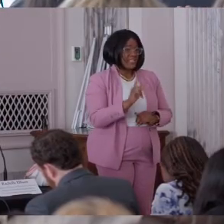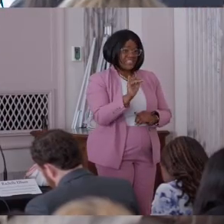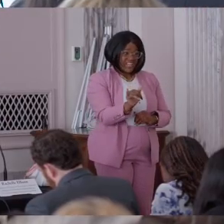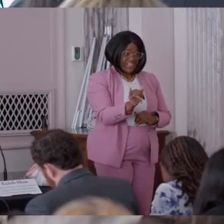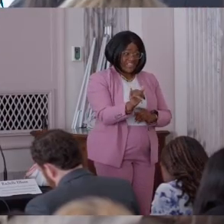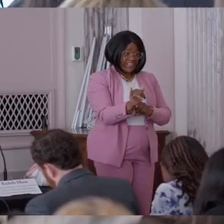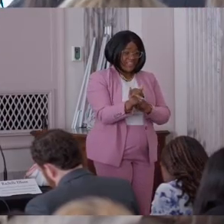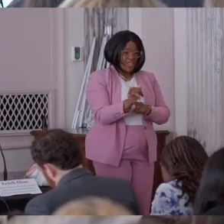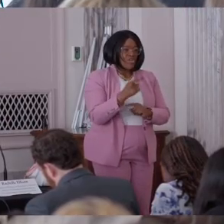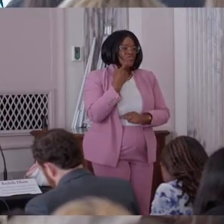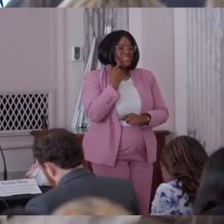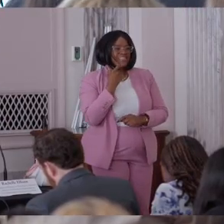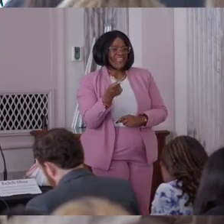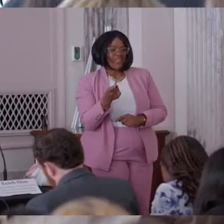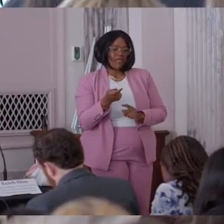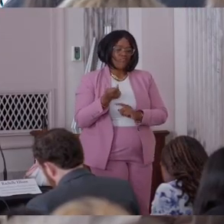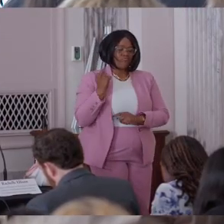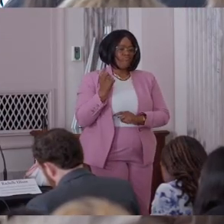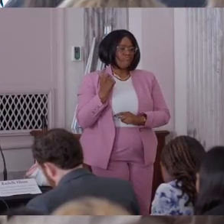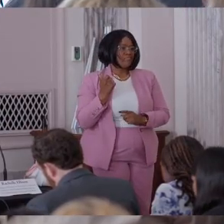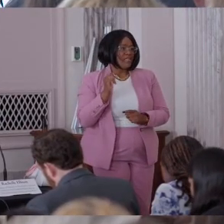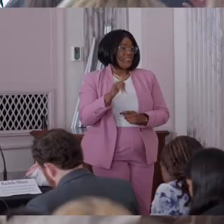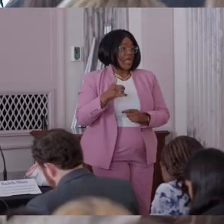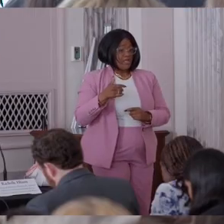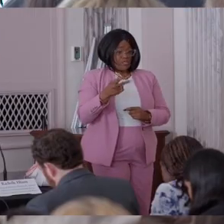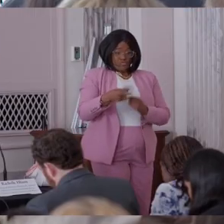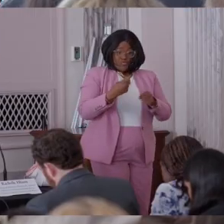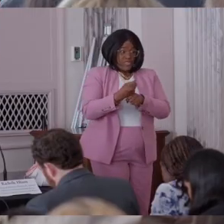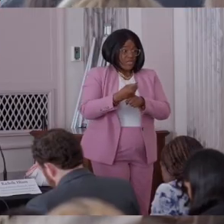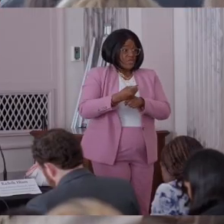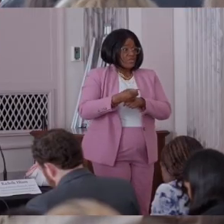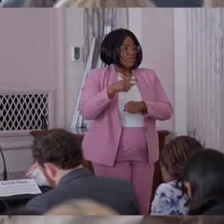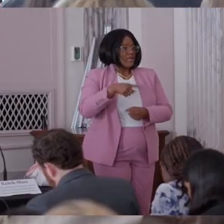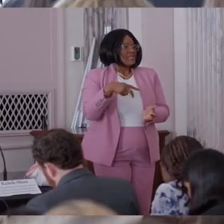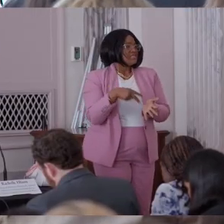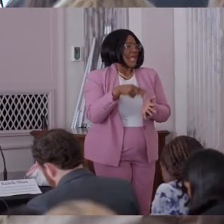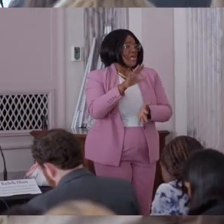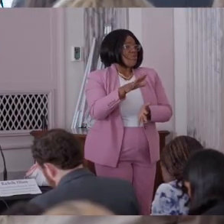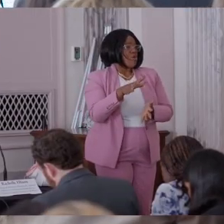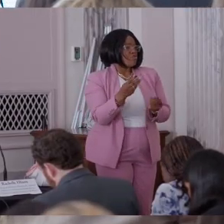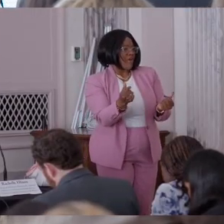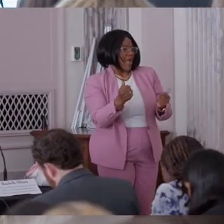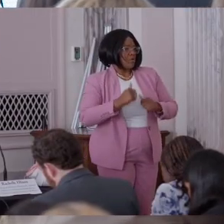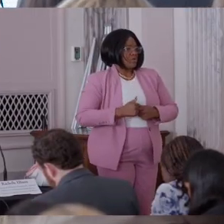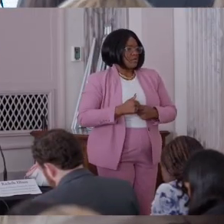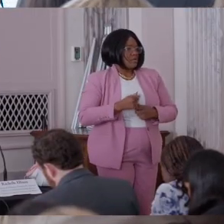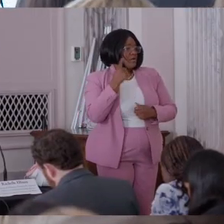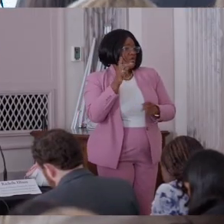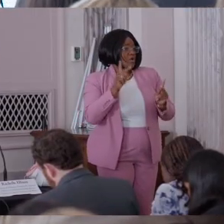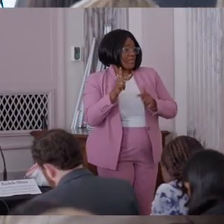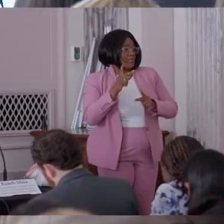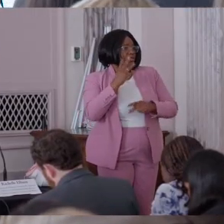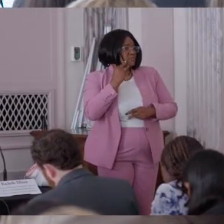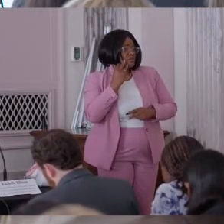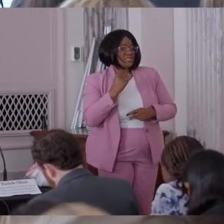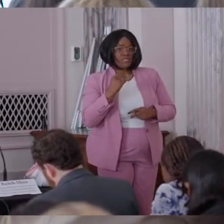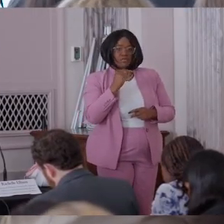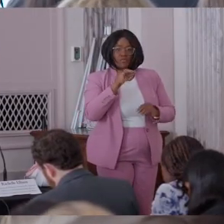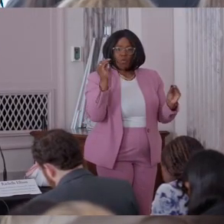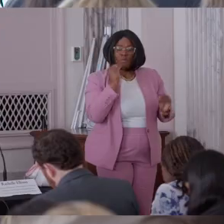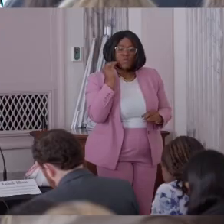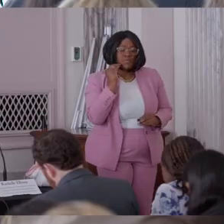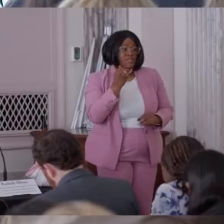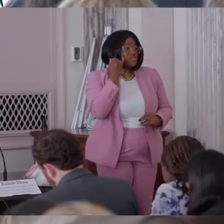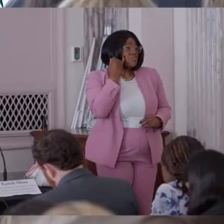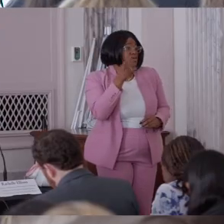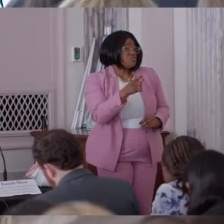just repealed this, but this was in place for almost 2 years. There's a stand your ground law in Kentucky for people experiencing homelessness. So